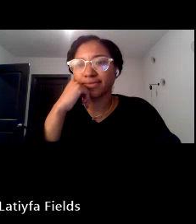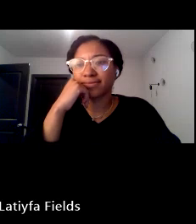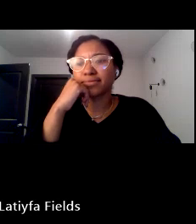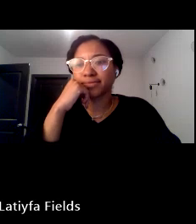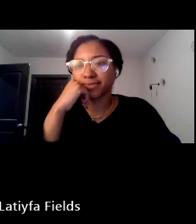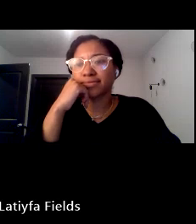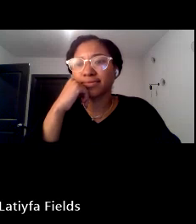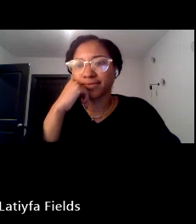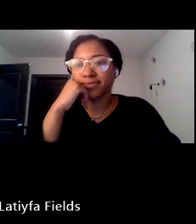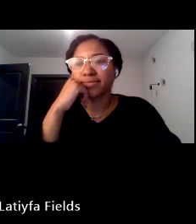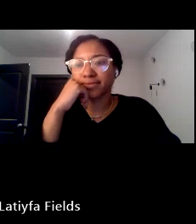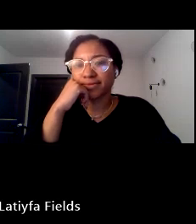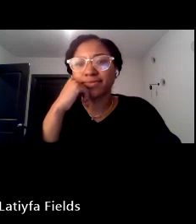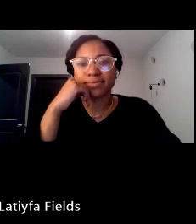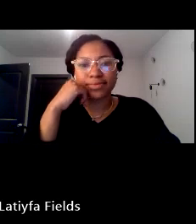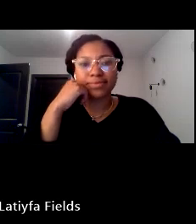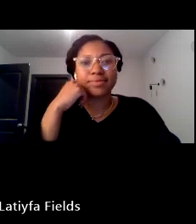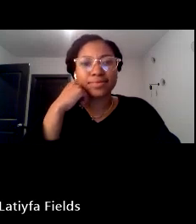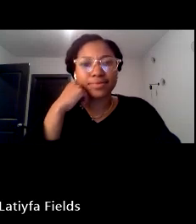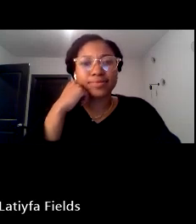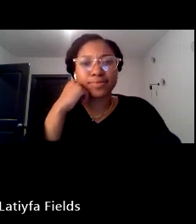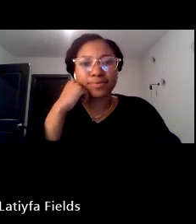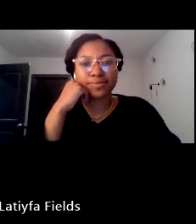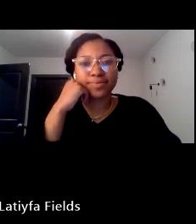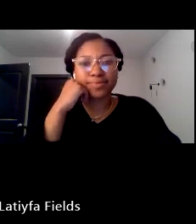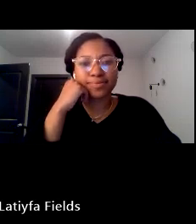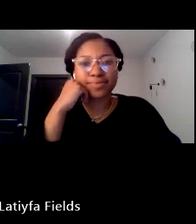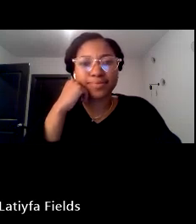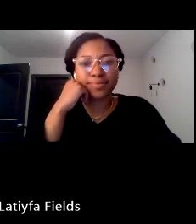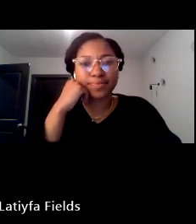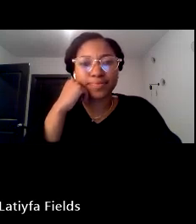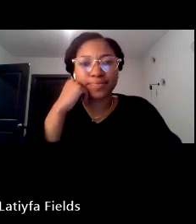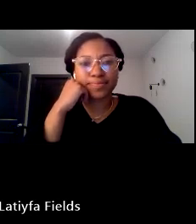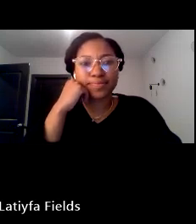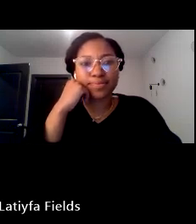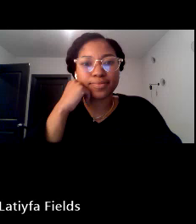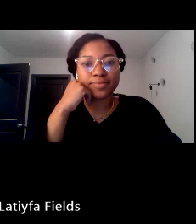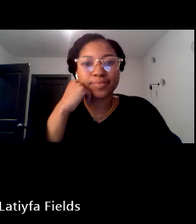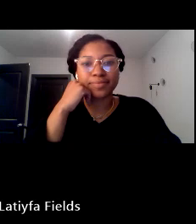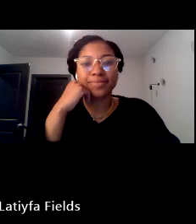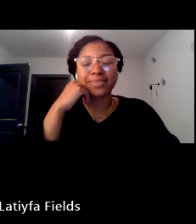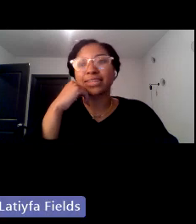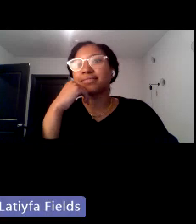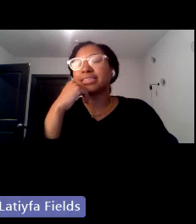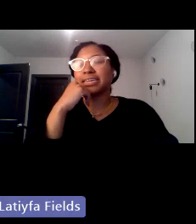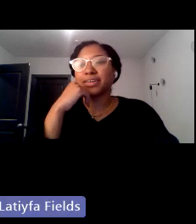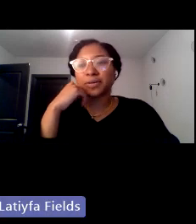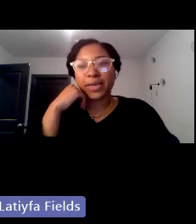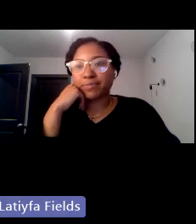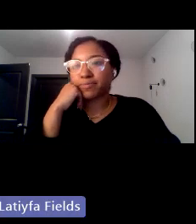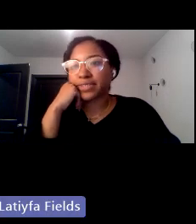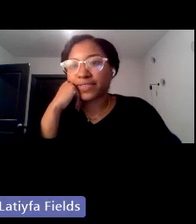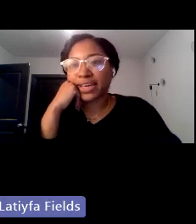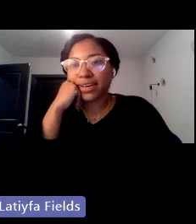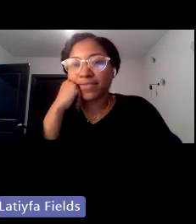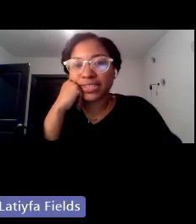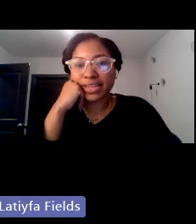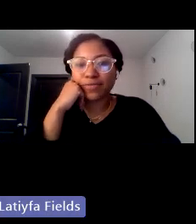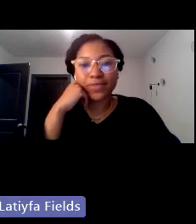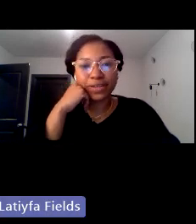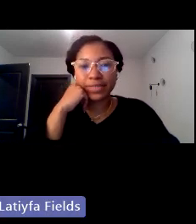like several 3-year grant cycles. Like at least, yeah, for the last 6 years, definitely. Yeah. Okay, we